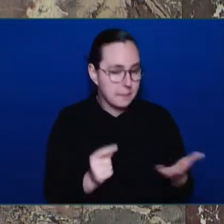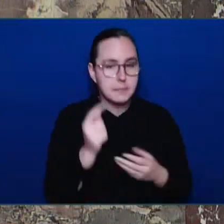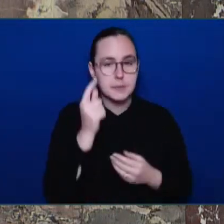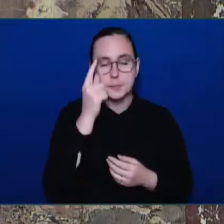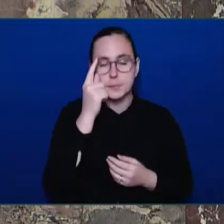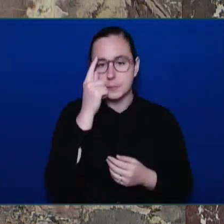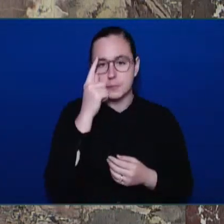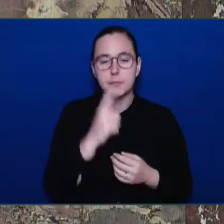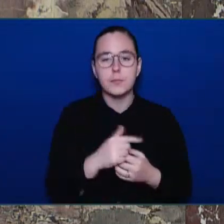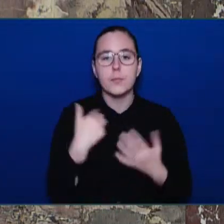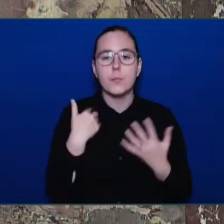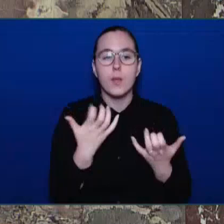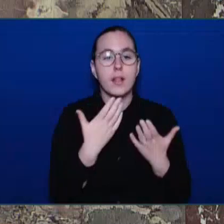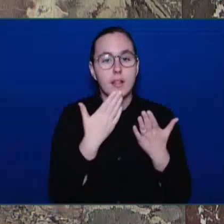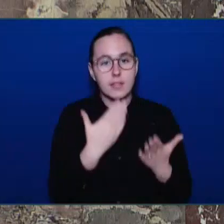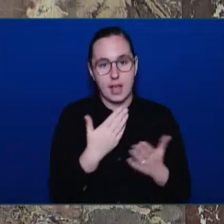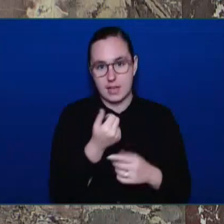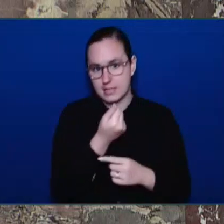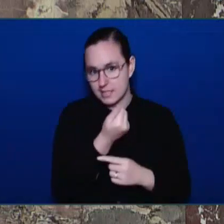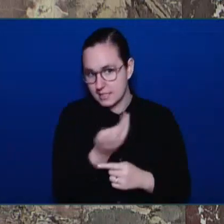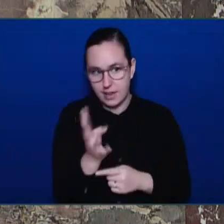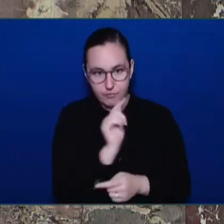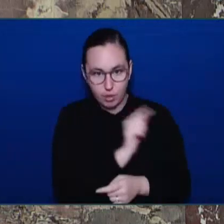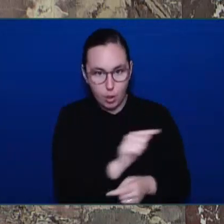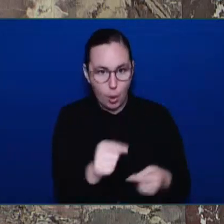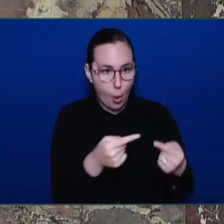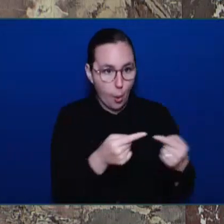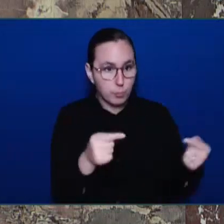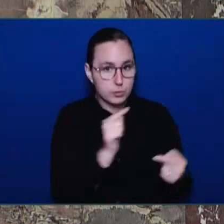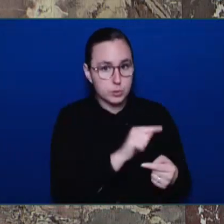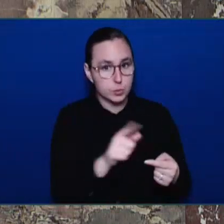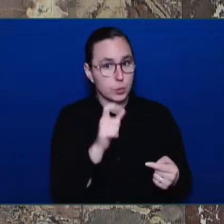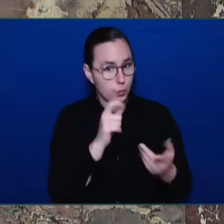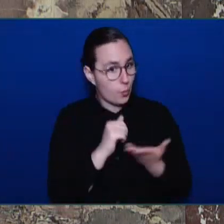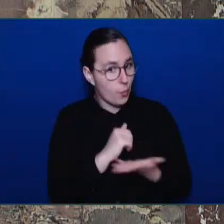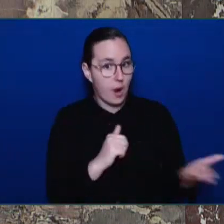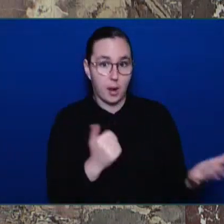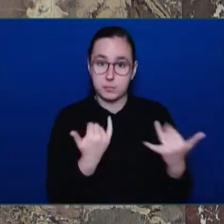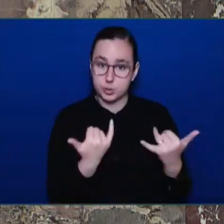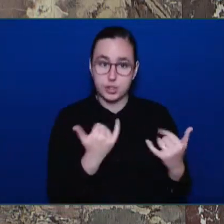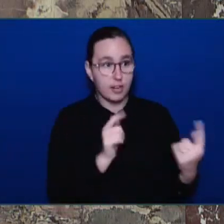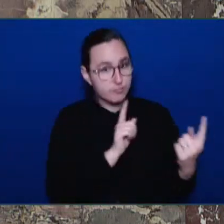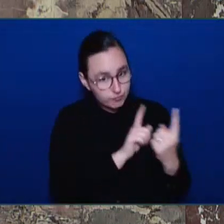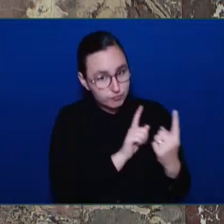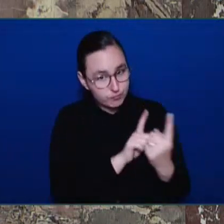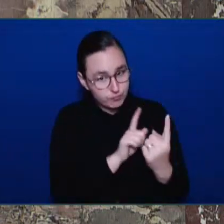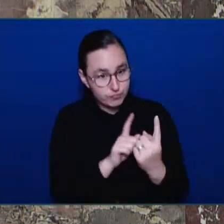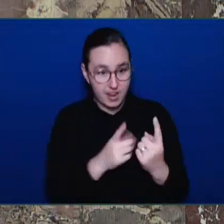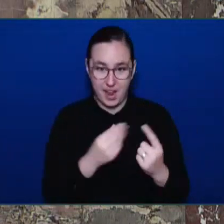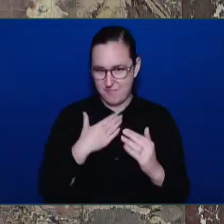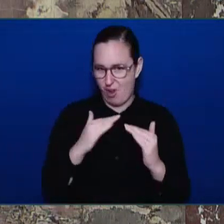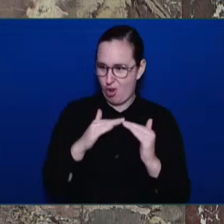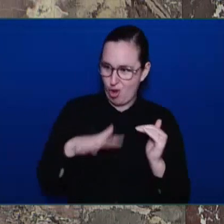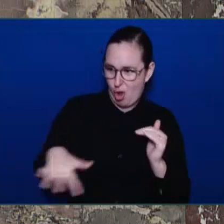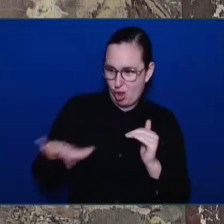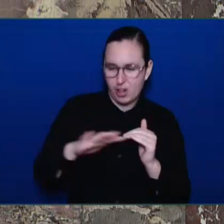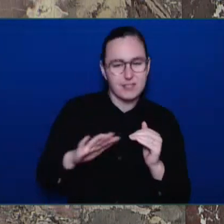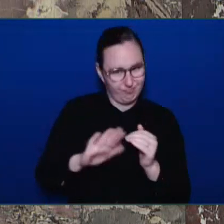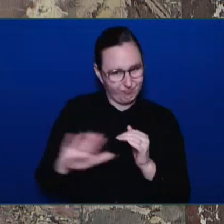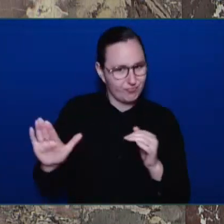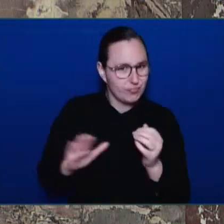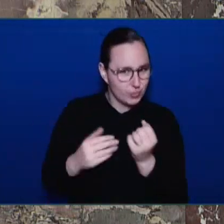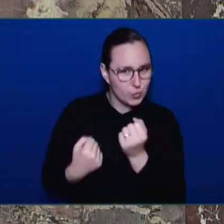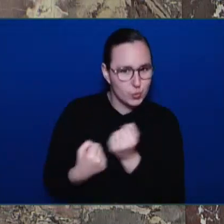actually, who welcomed me into this new role, and all my colleagues for their support, and British Columbians who have reached out to offer support. It's